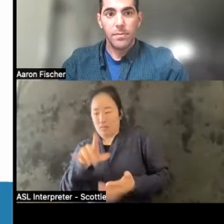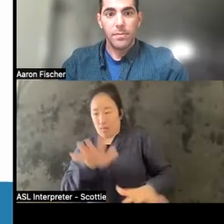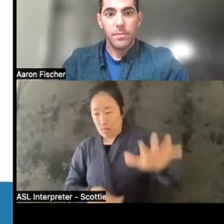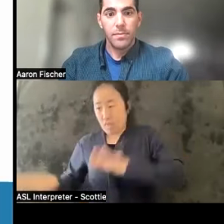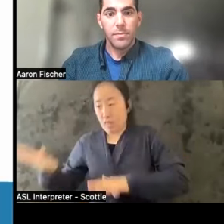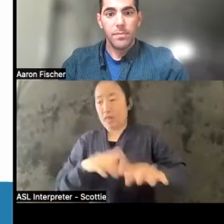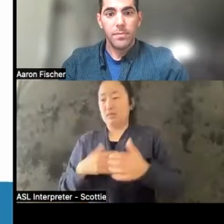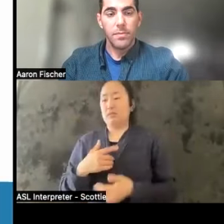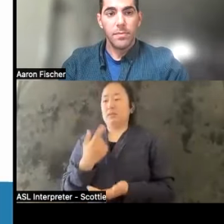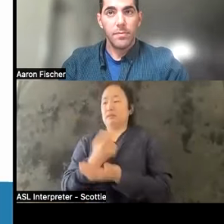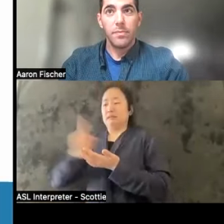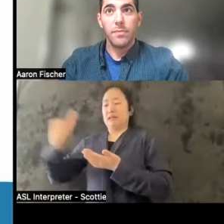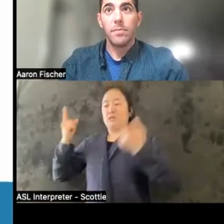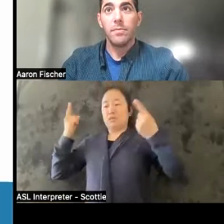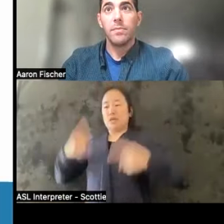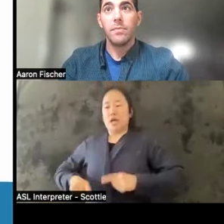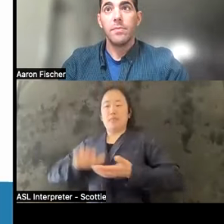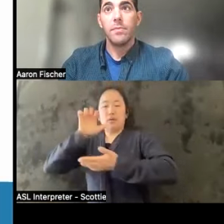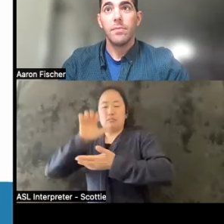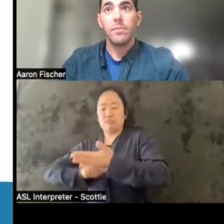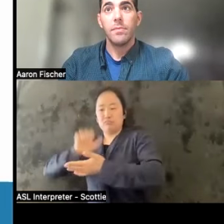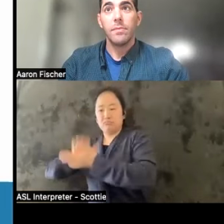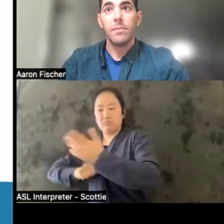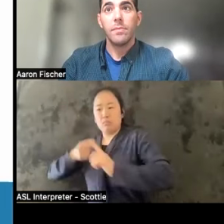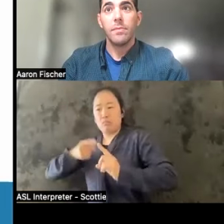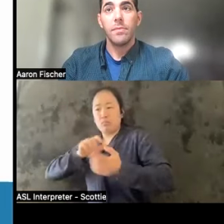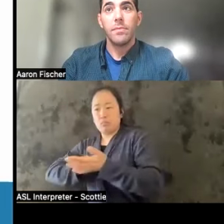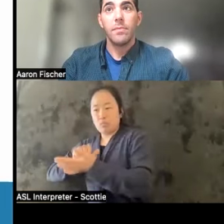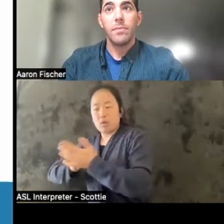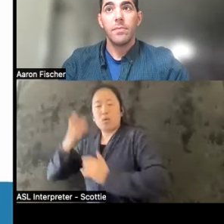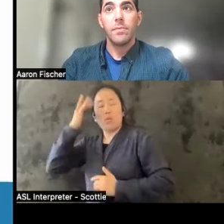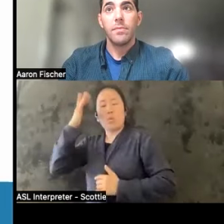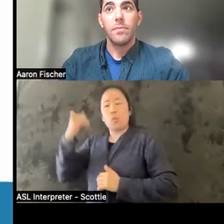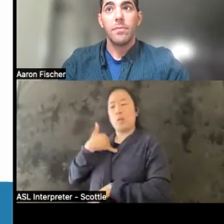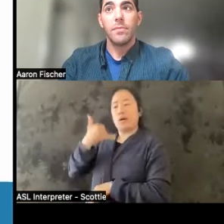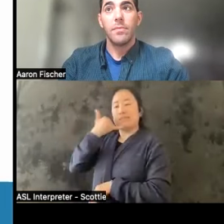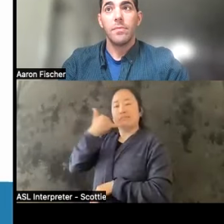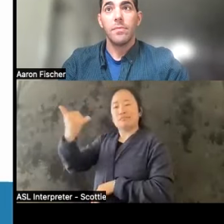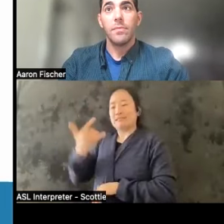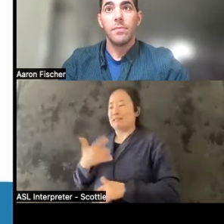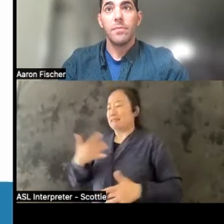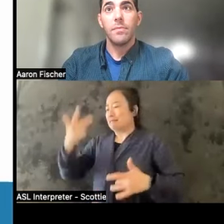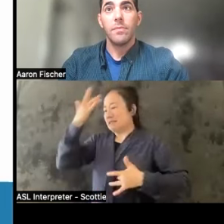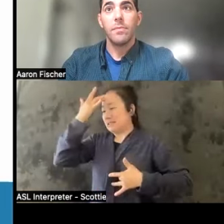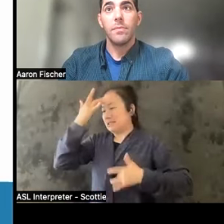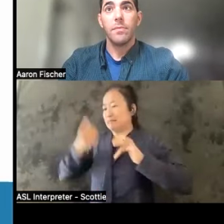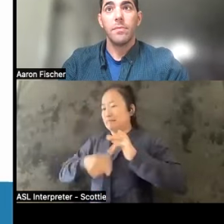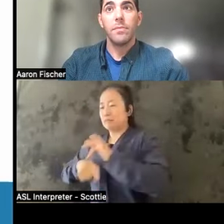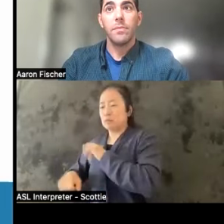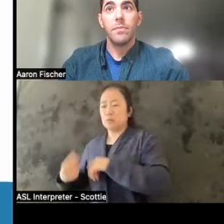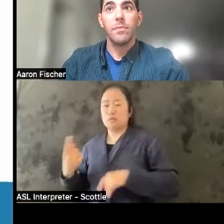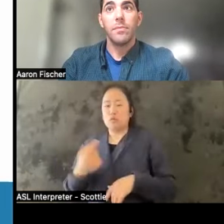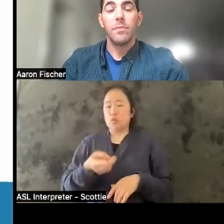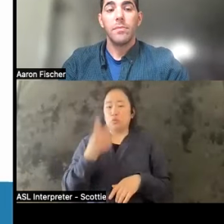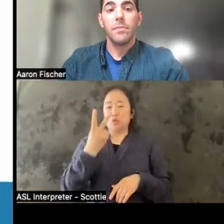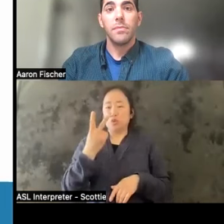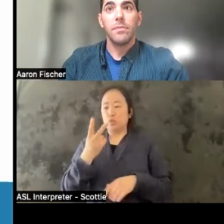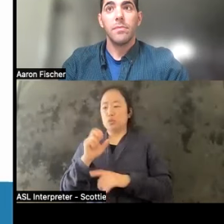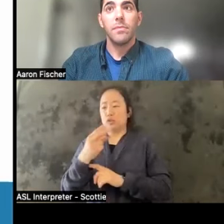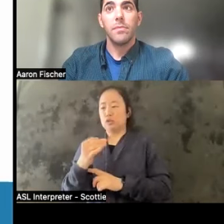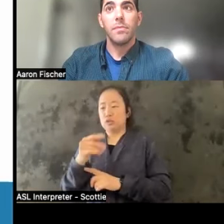while assisting a customer. Her manager sent her home and told her she could not return to work until she was cleared by the store's